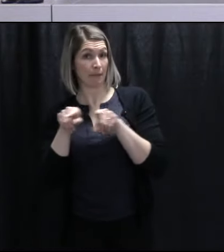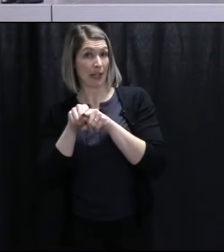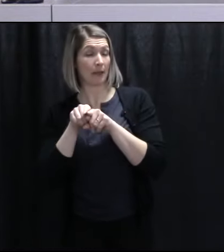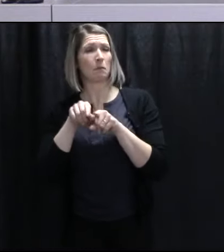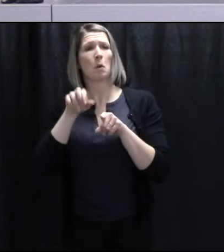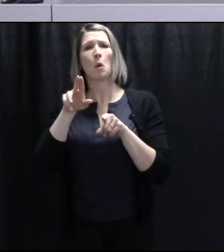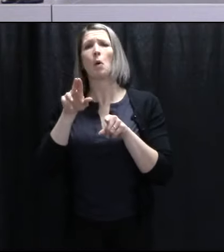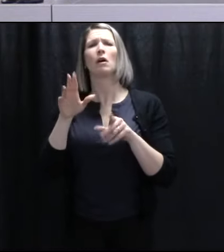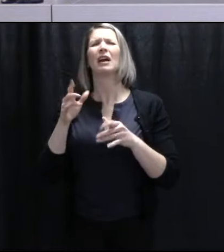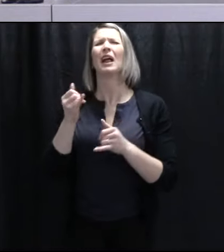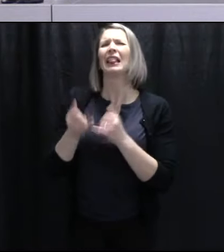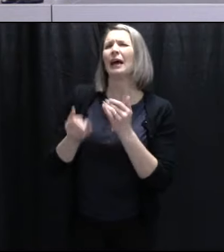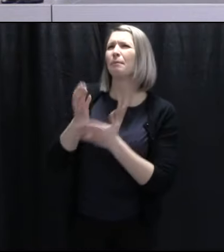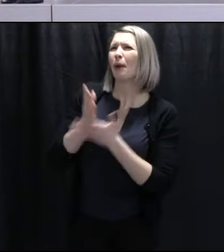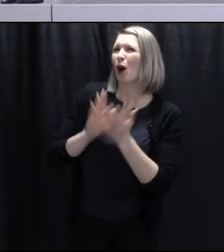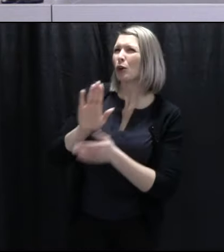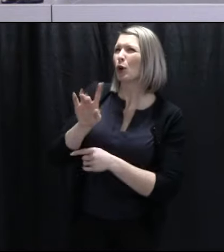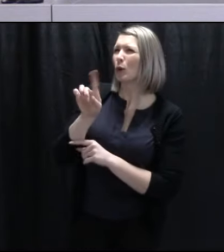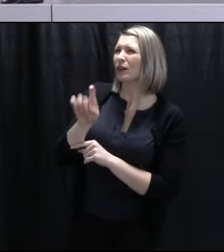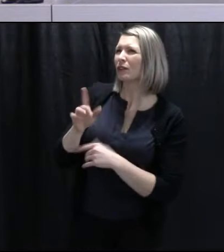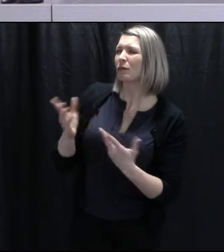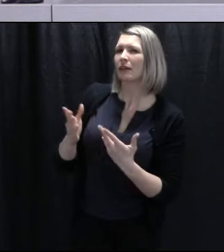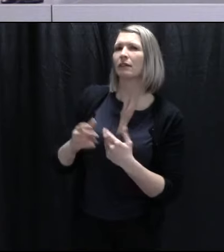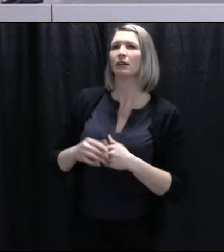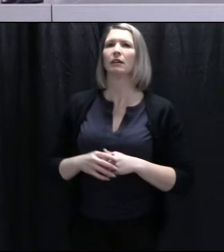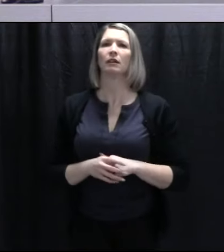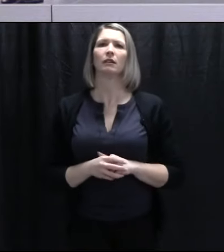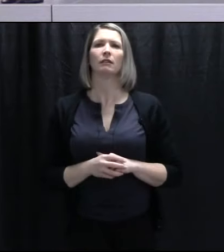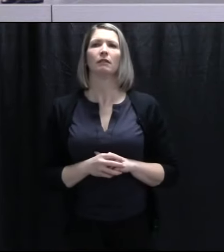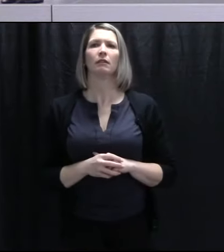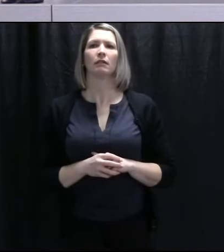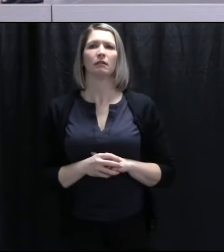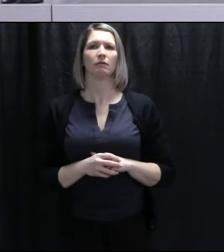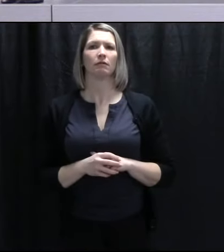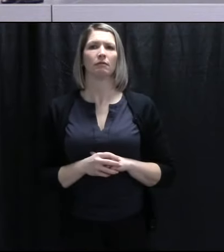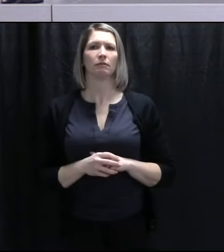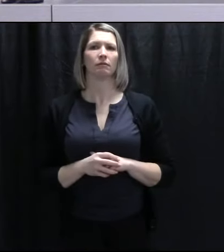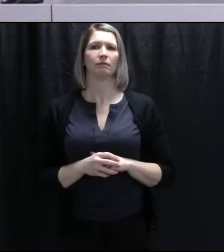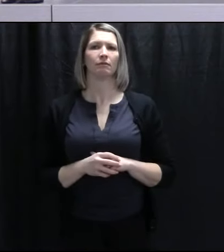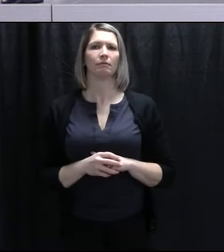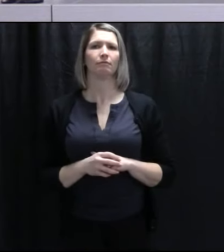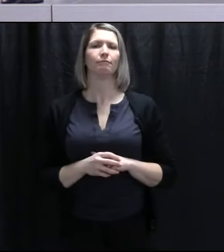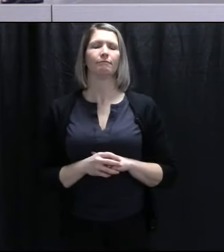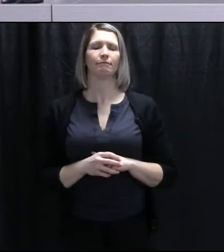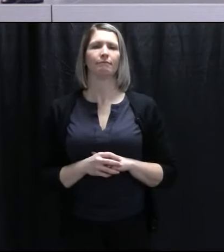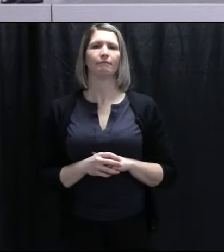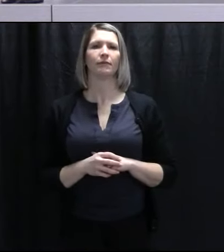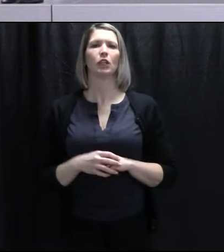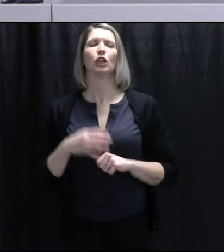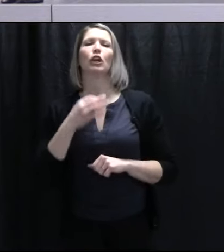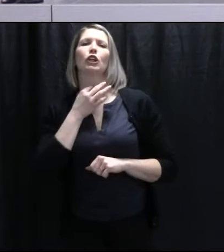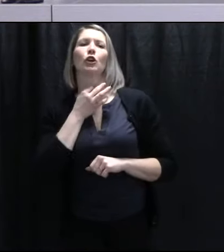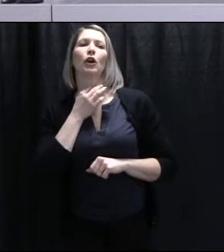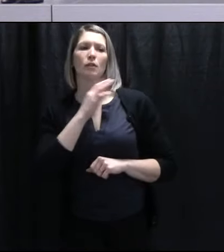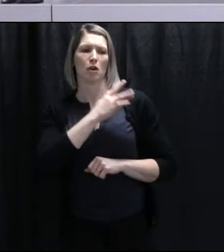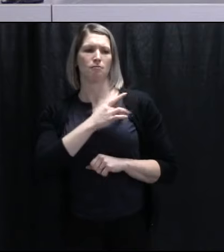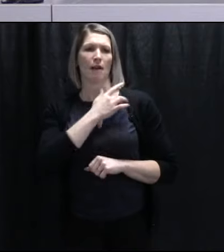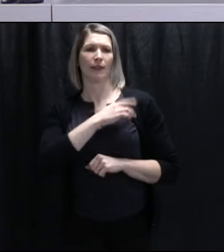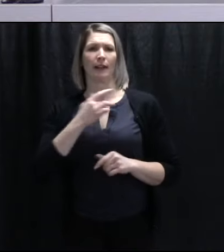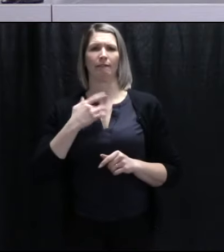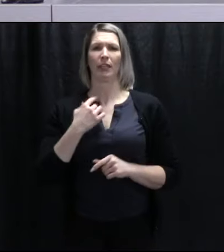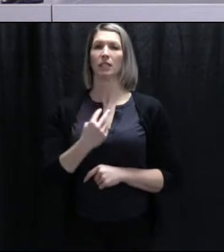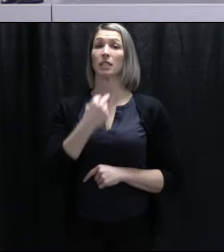now? What was the last part of your question there? Does the province have what? Their hands tied because of the